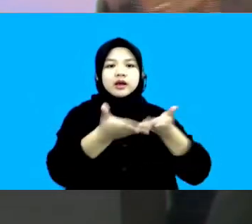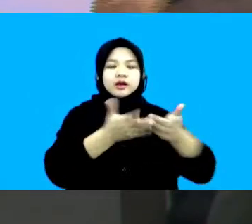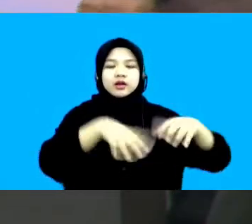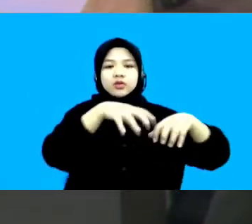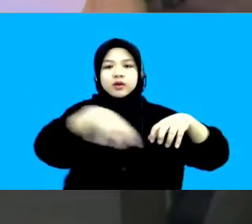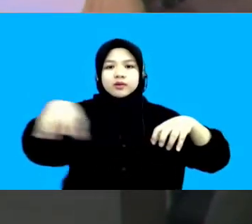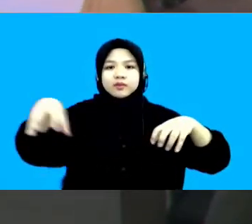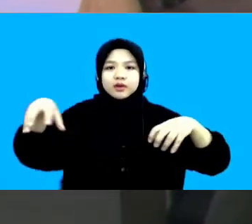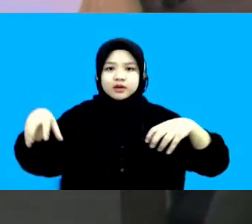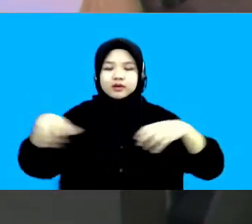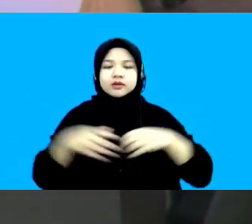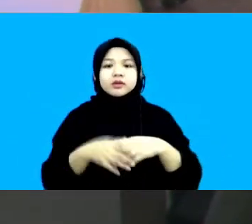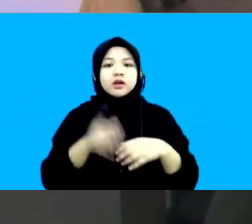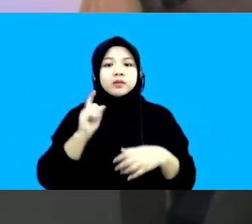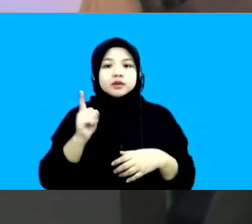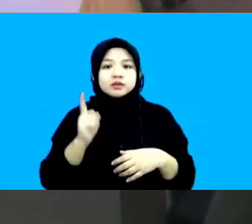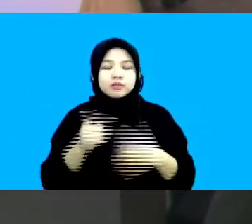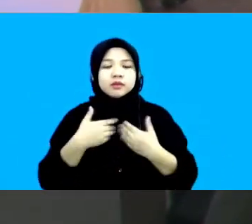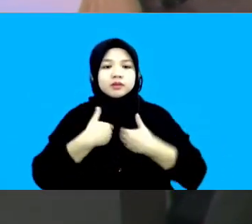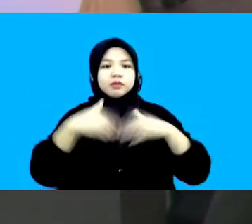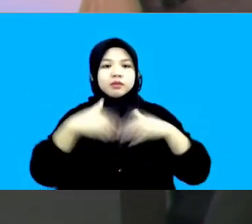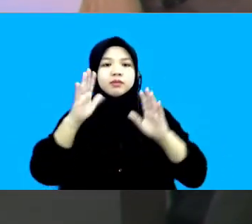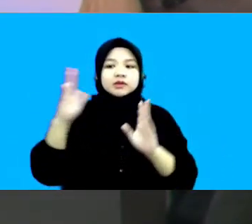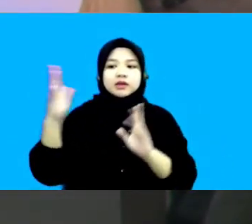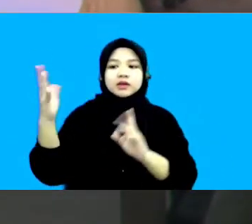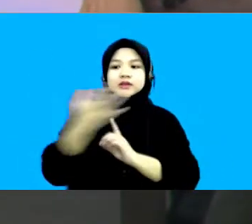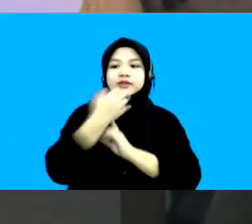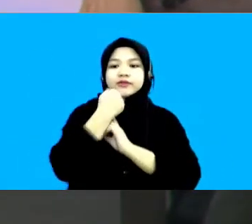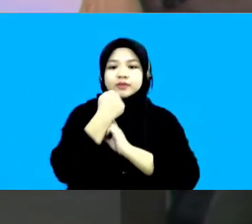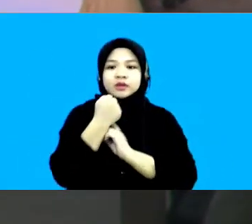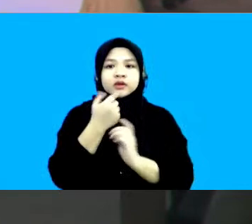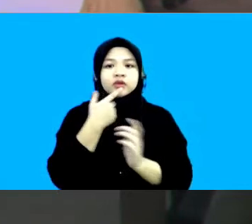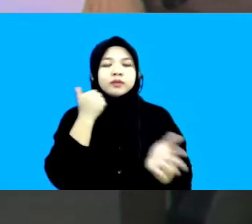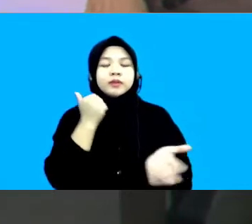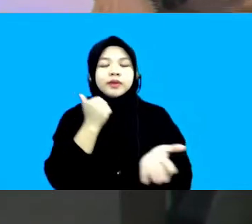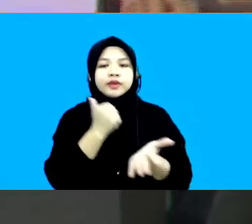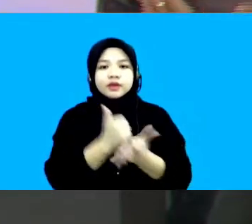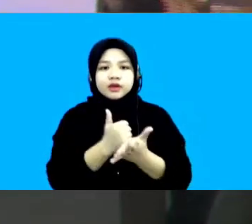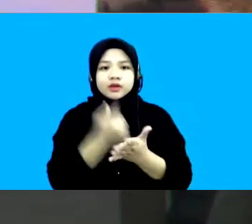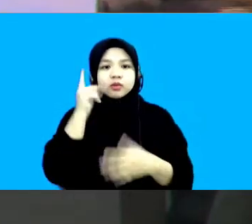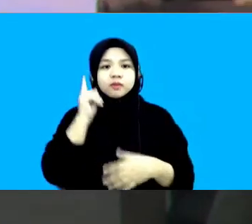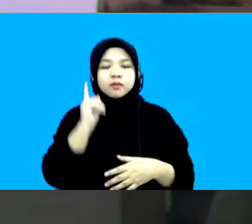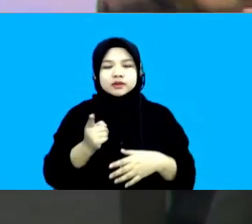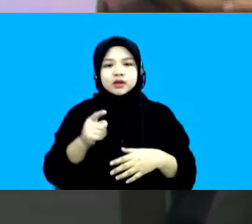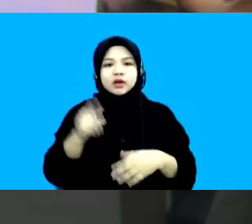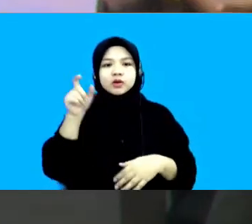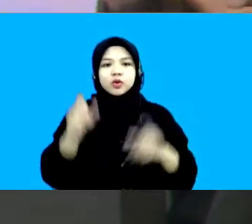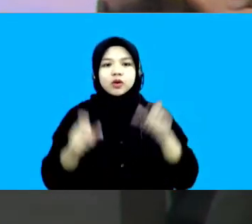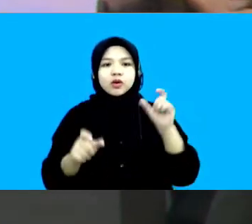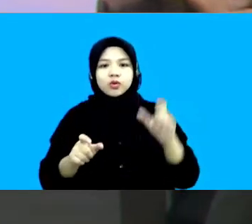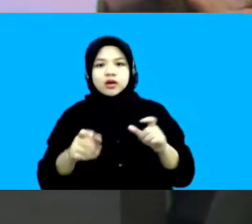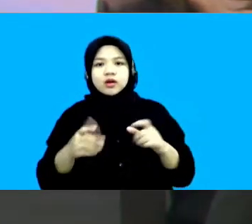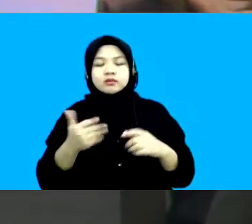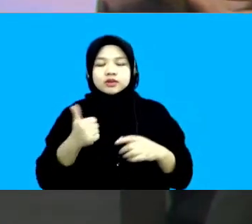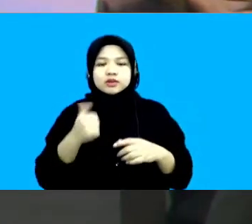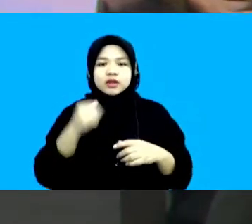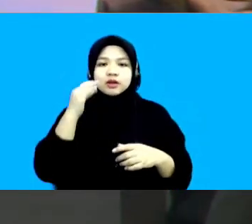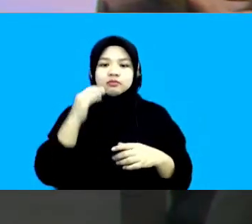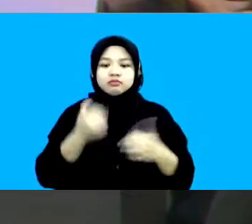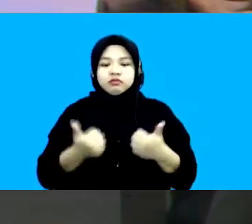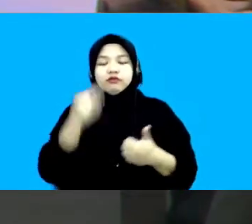the vulnerable groups can, go into this poverty because they lost their